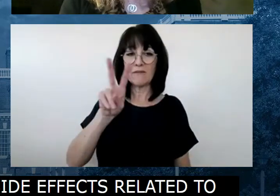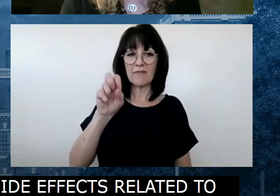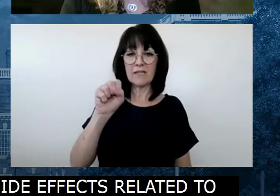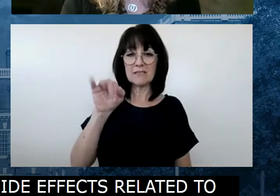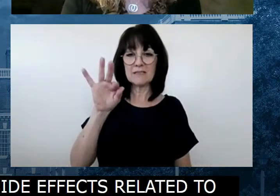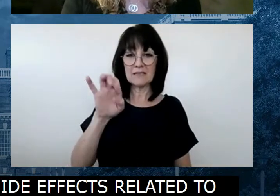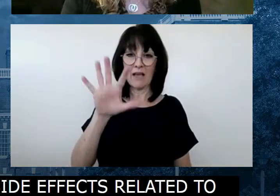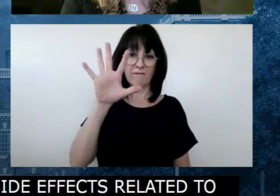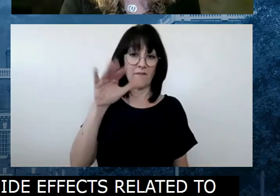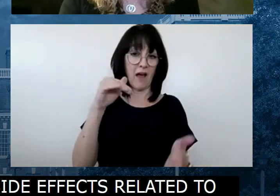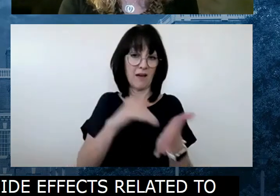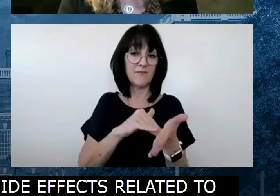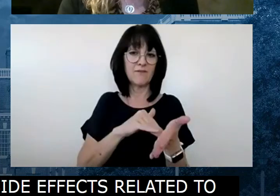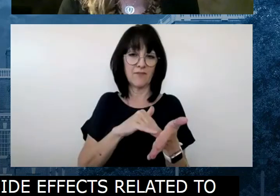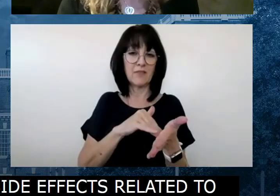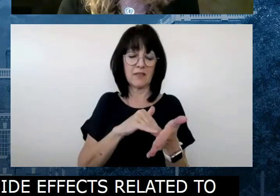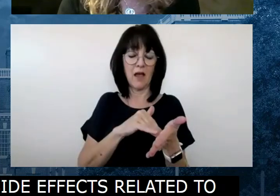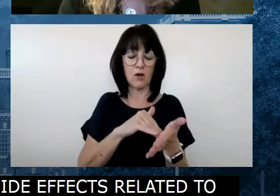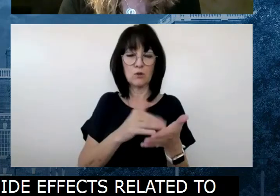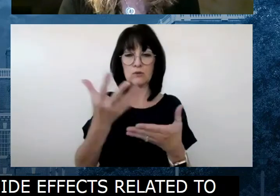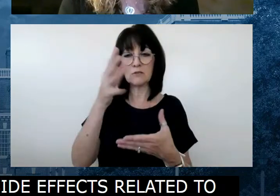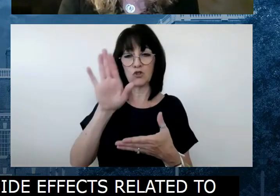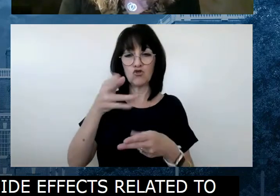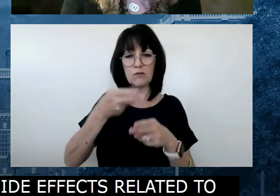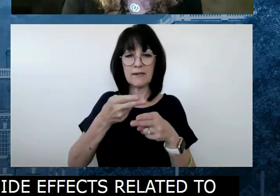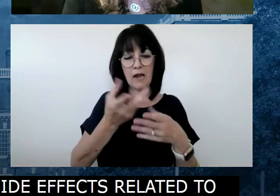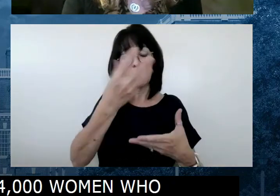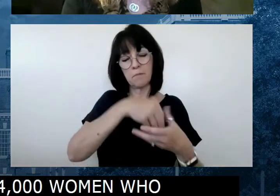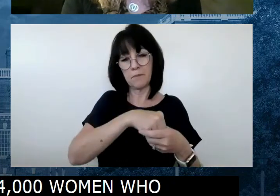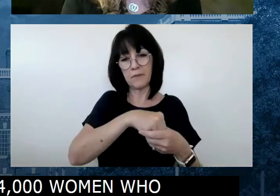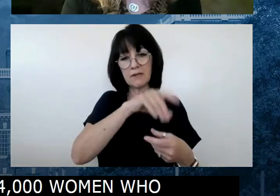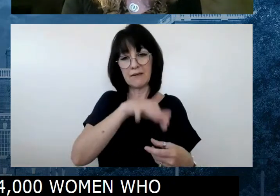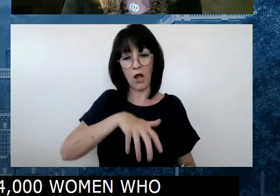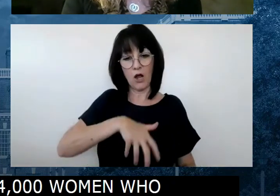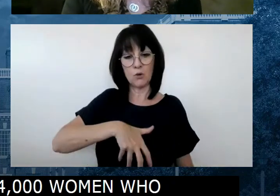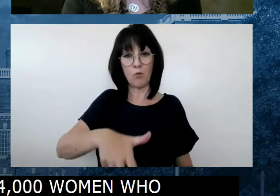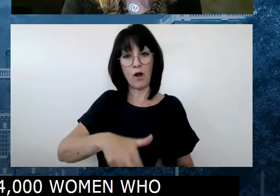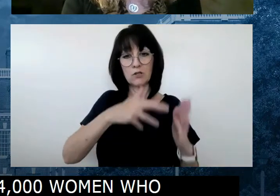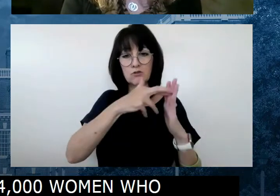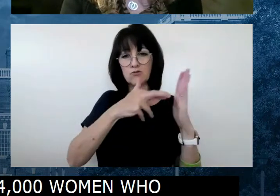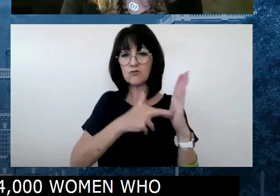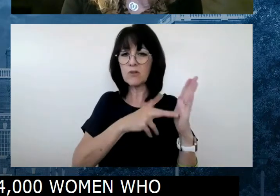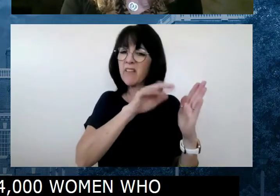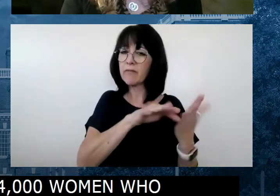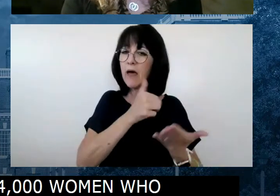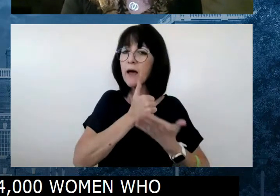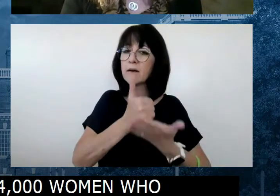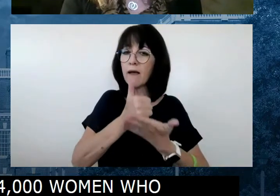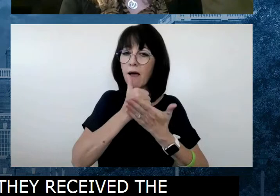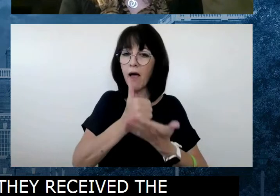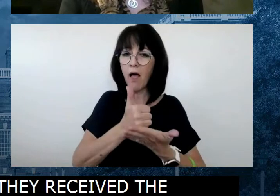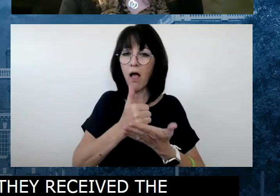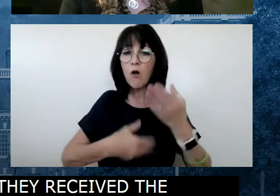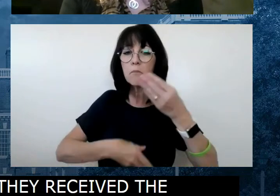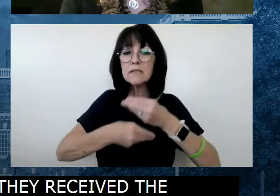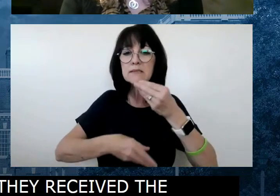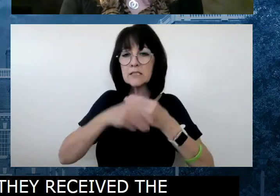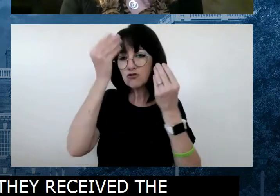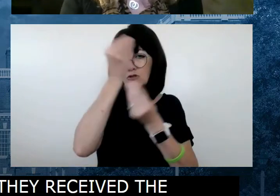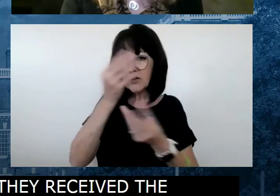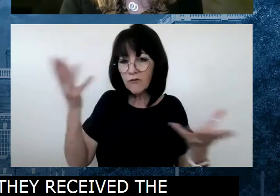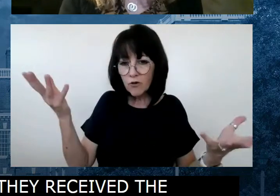enrolled in the pregnancy registry, which is just really helpful for getting additional information and for us to know